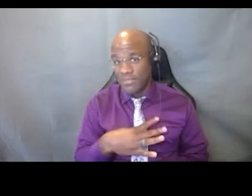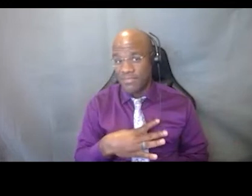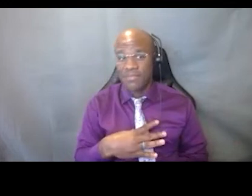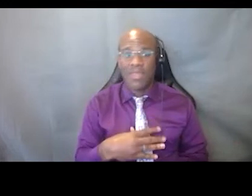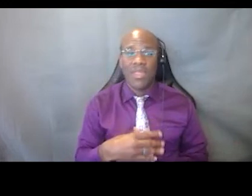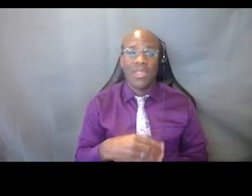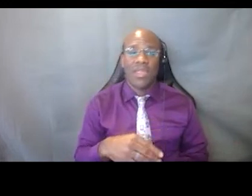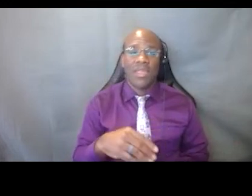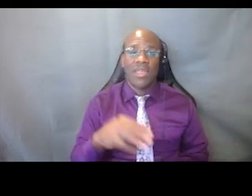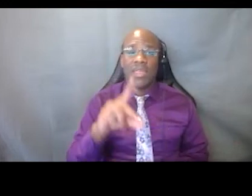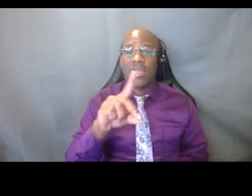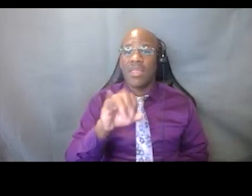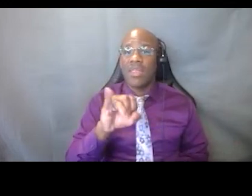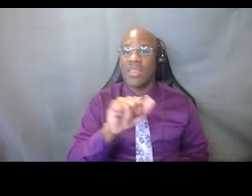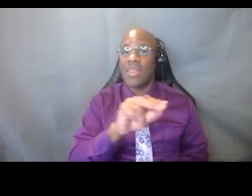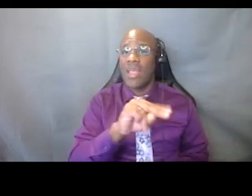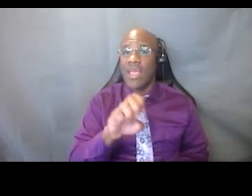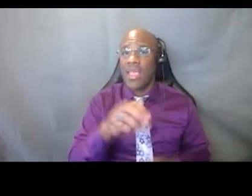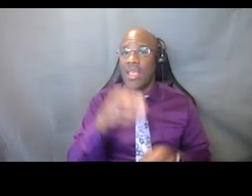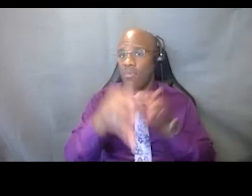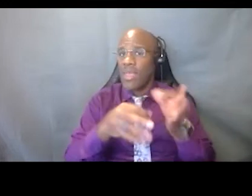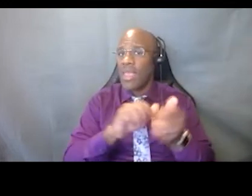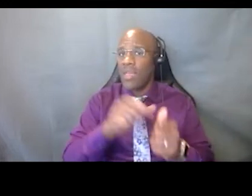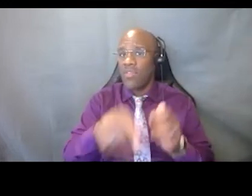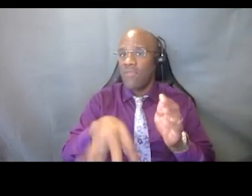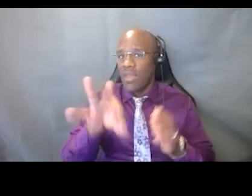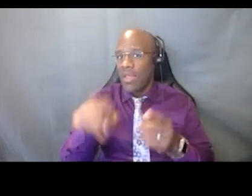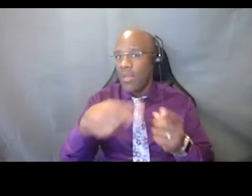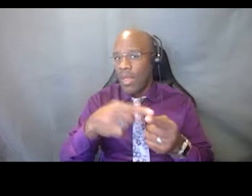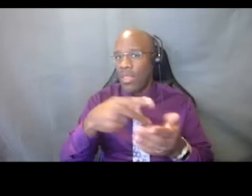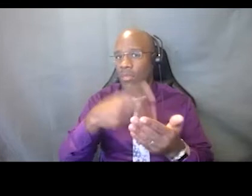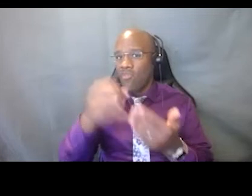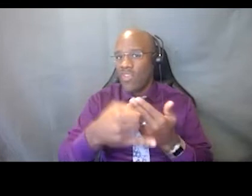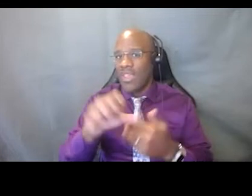Diane came to know about Sankofa.